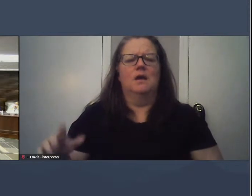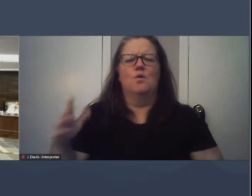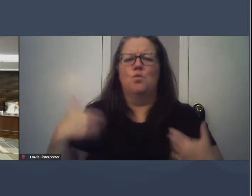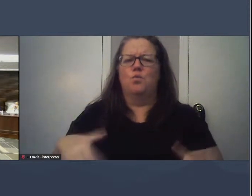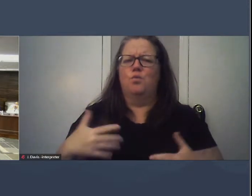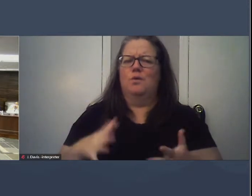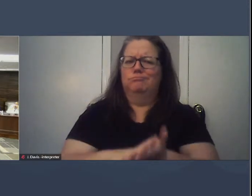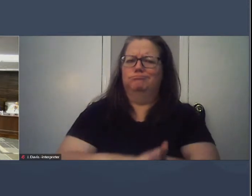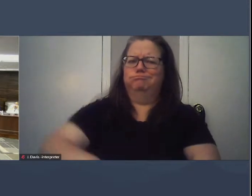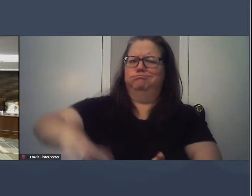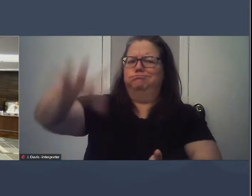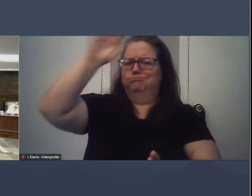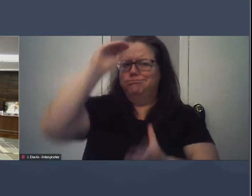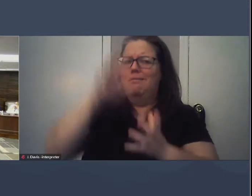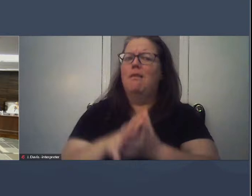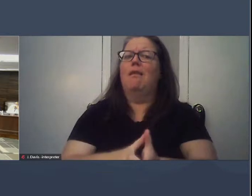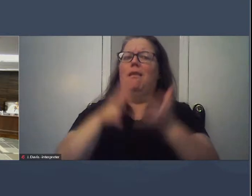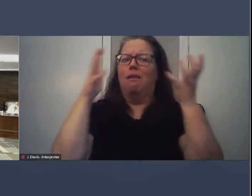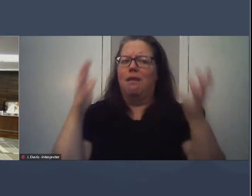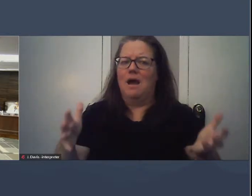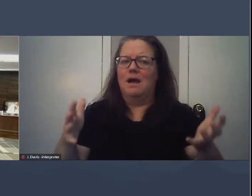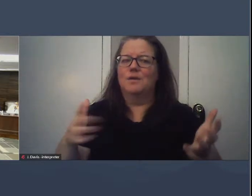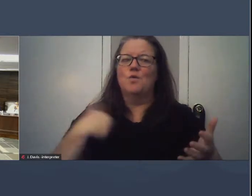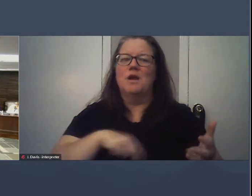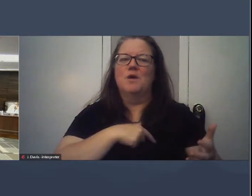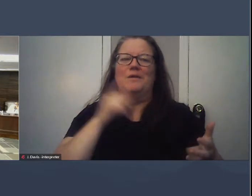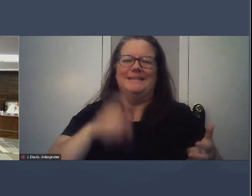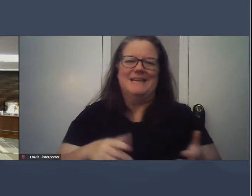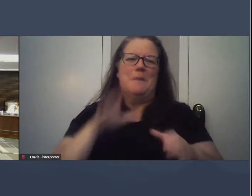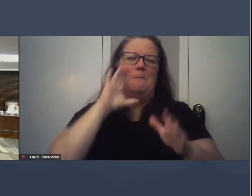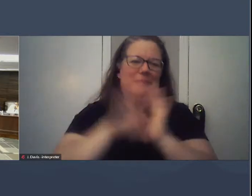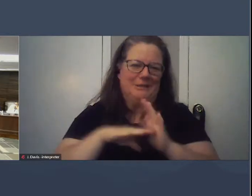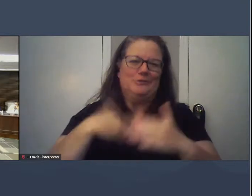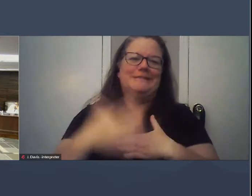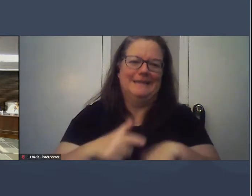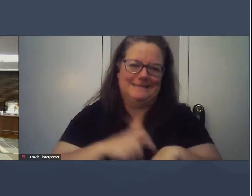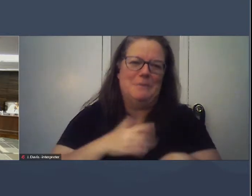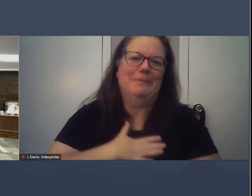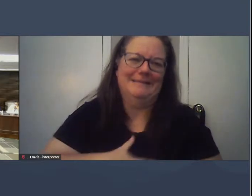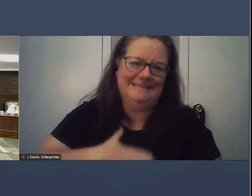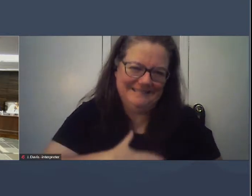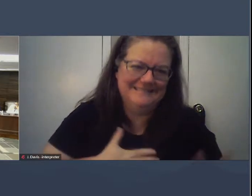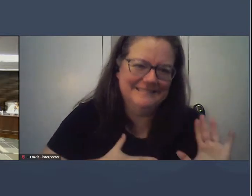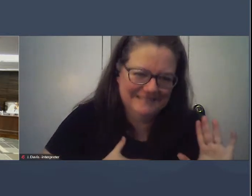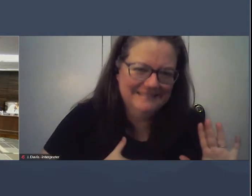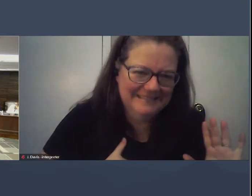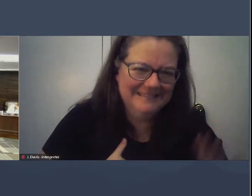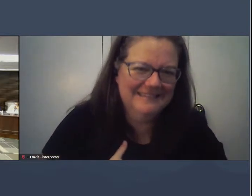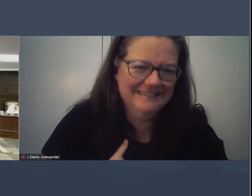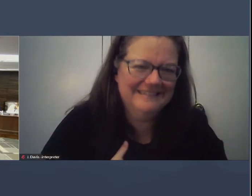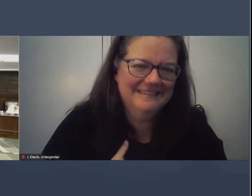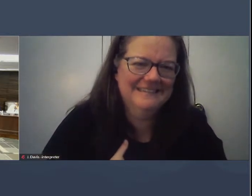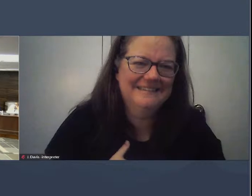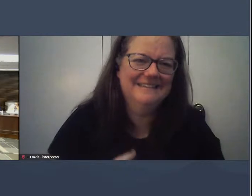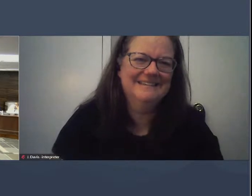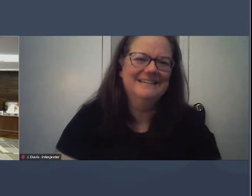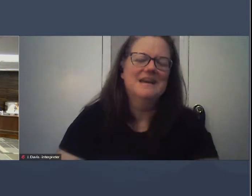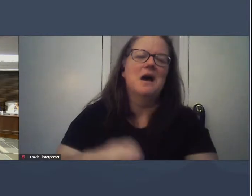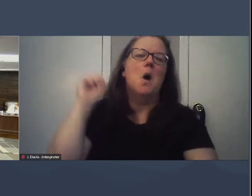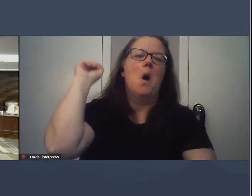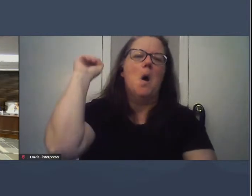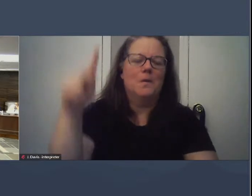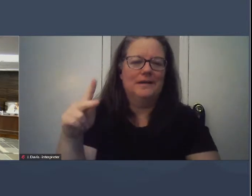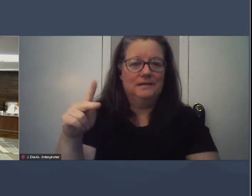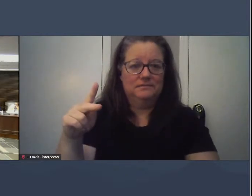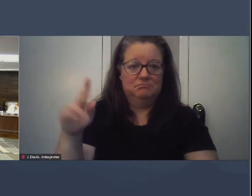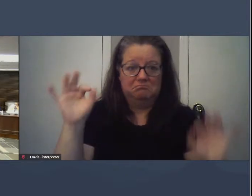lesson, and we appreciate that, but pictures would have helped. Yes, ma'am. Attorney Wade? Yes. Okay, Attorney